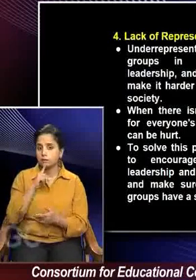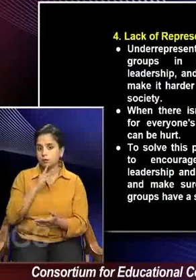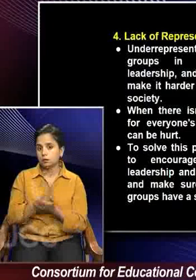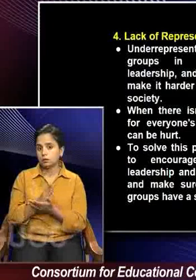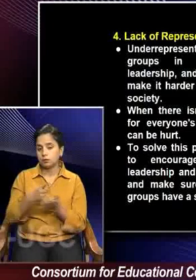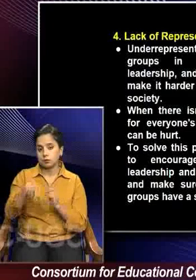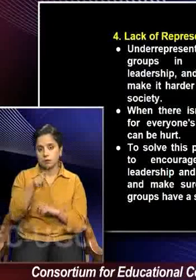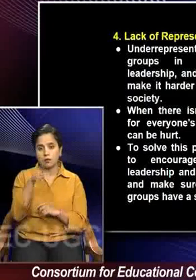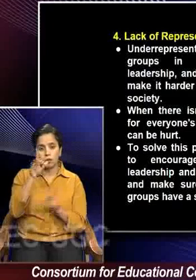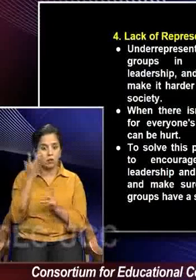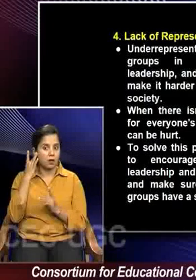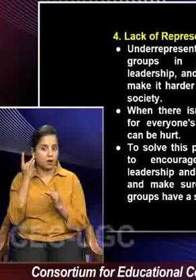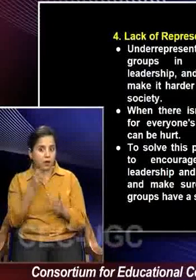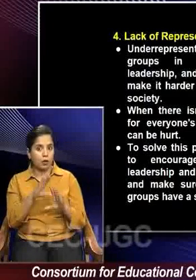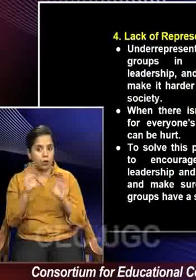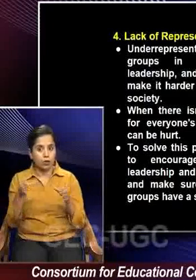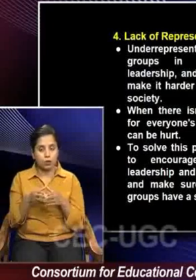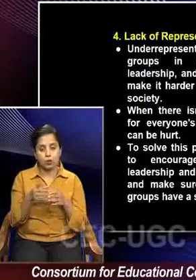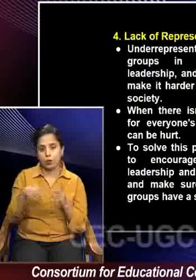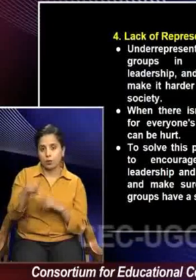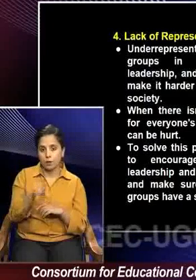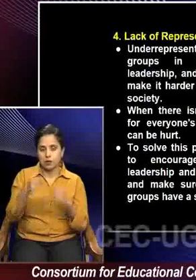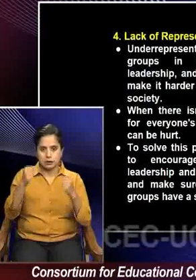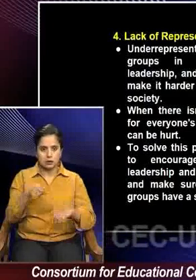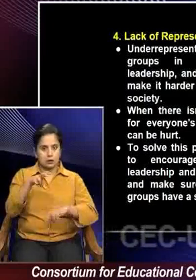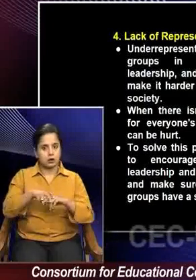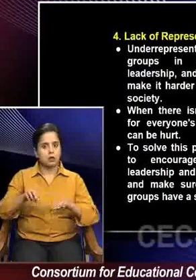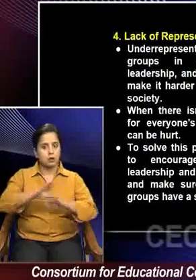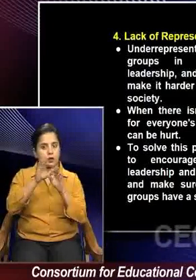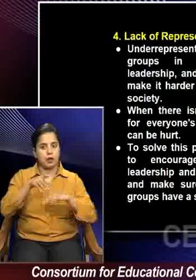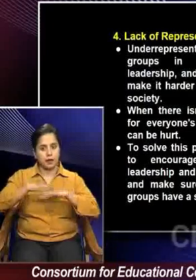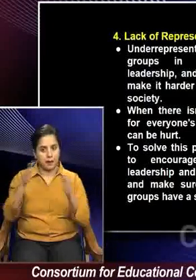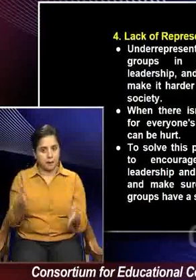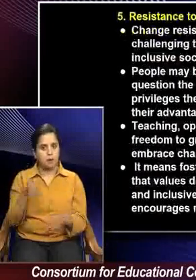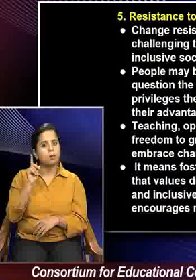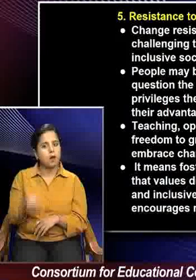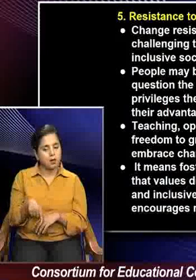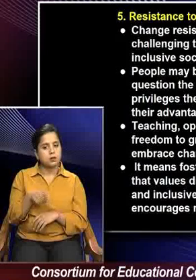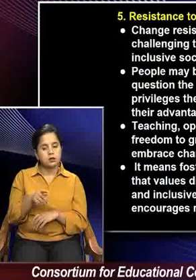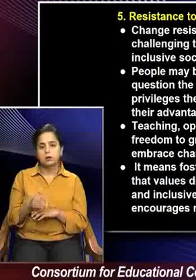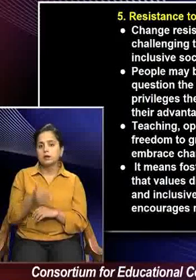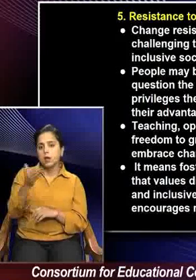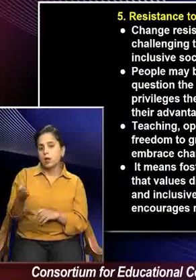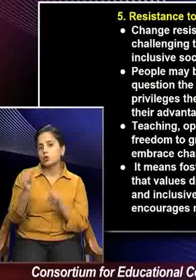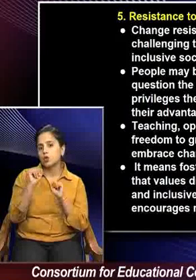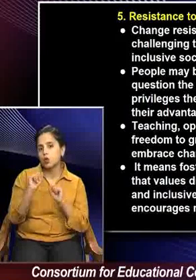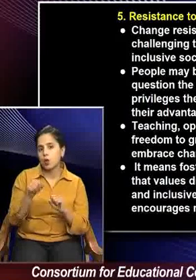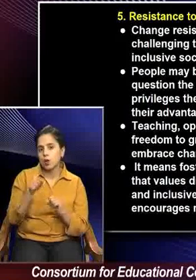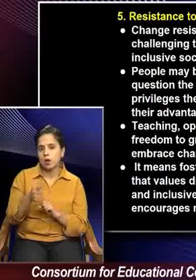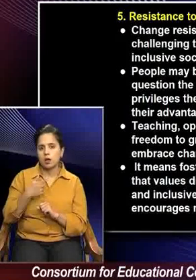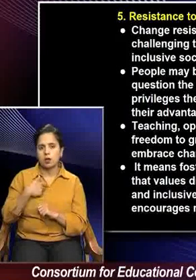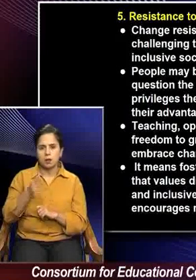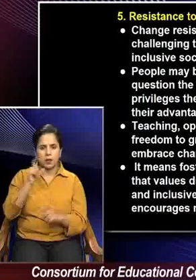the neglected groups have a seat at the table. Next is your resistance